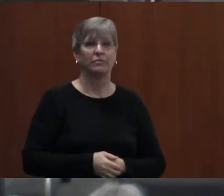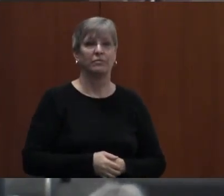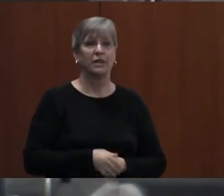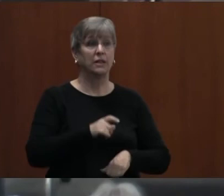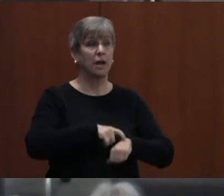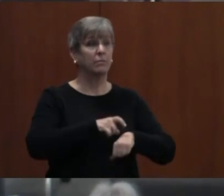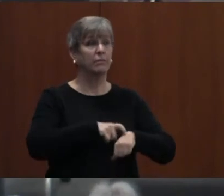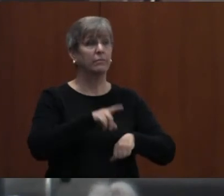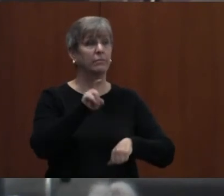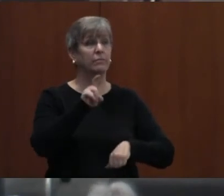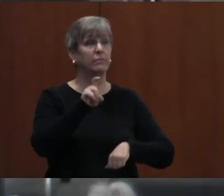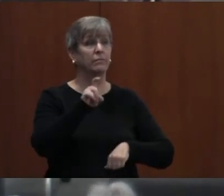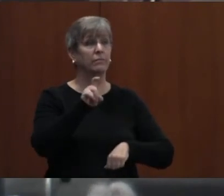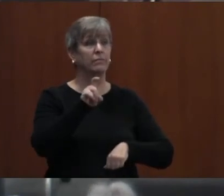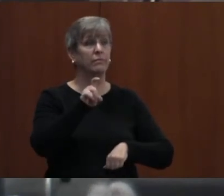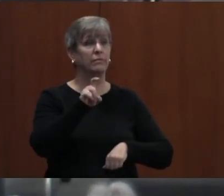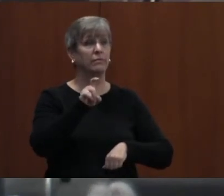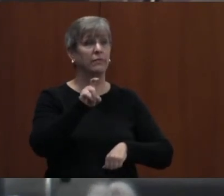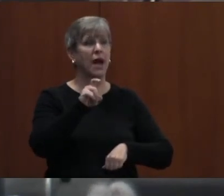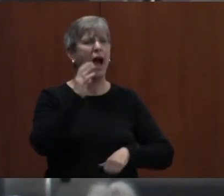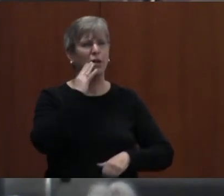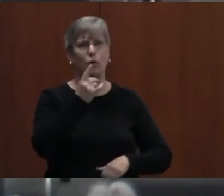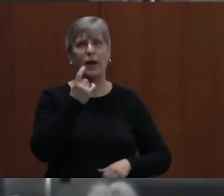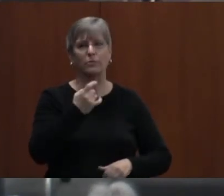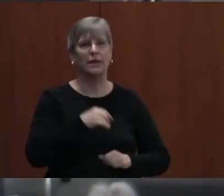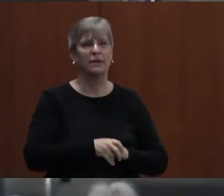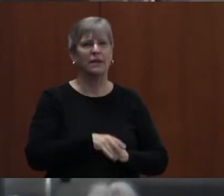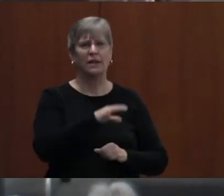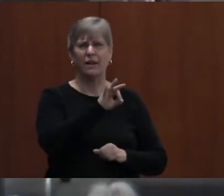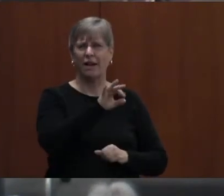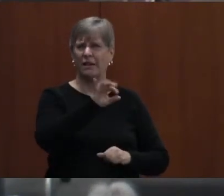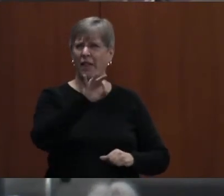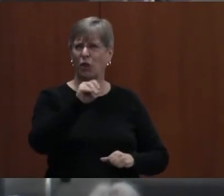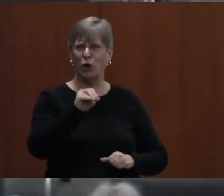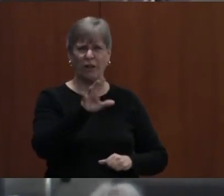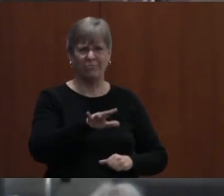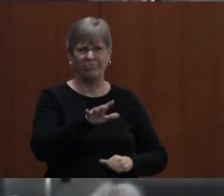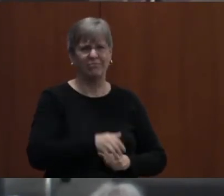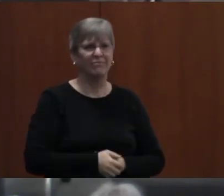And the time? Oh, geez, you asked me. I think it's 9 or 9:30?